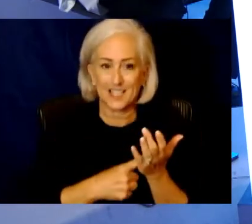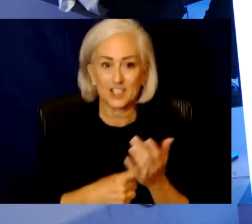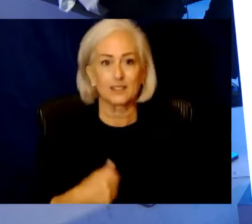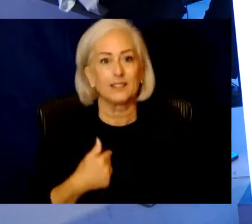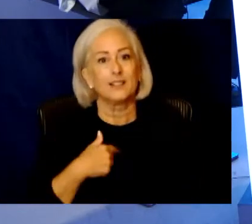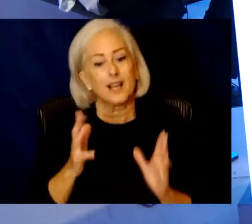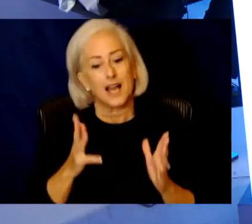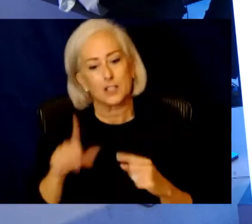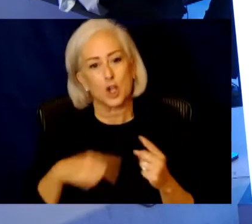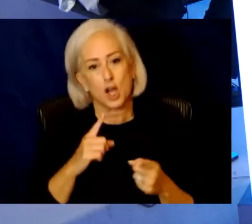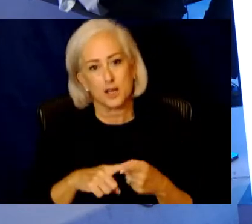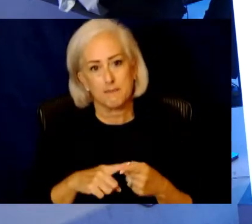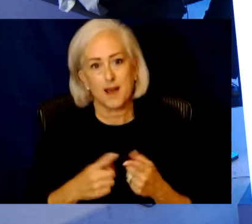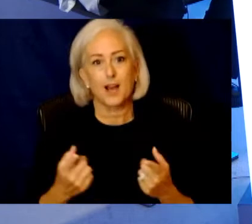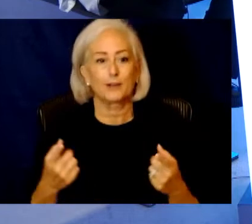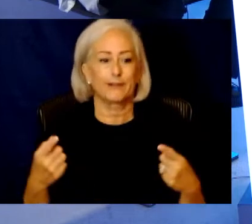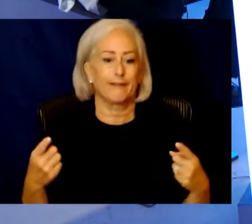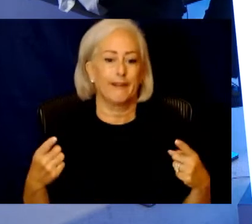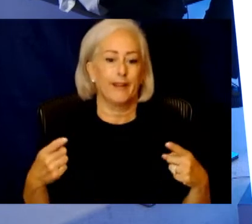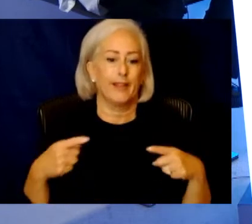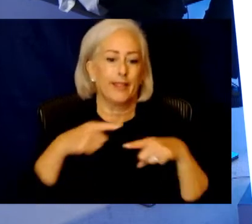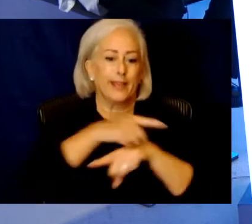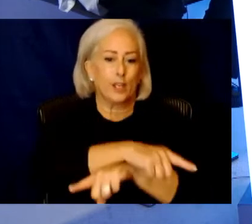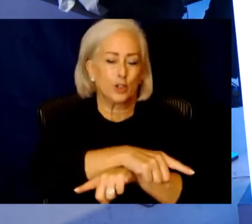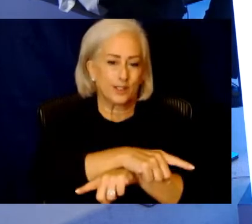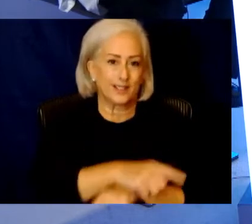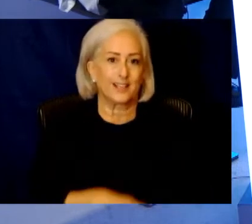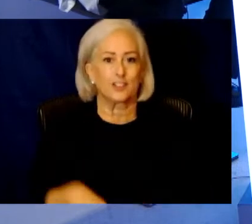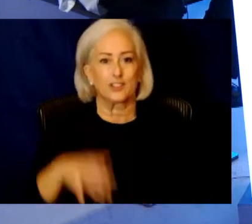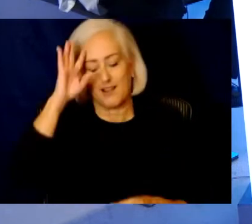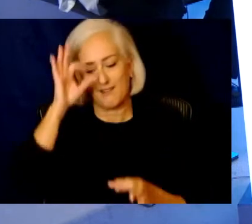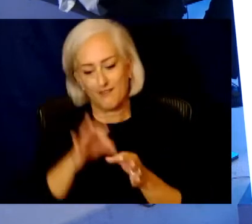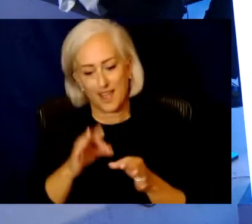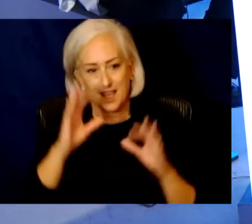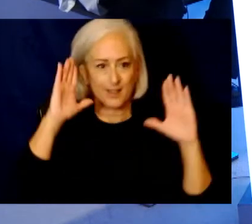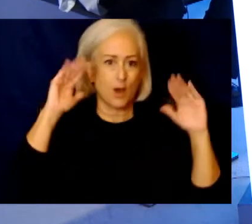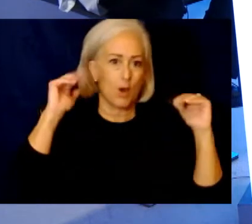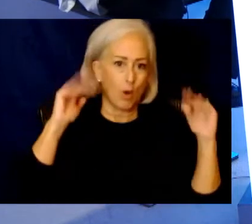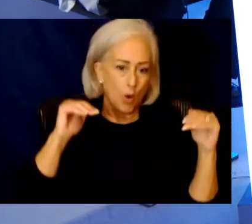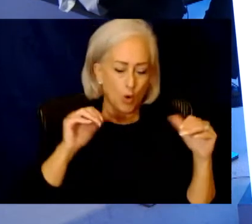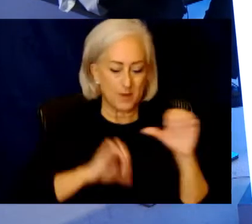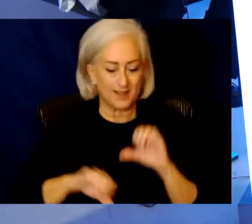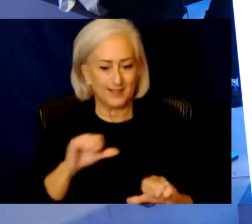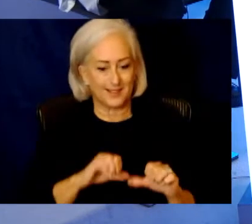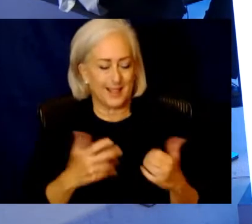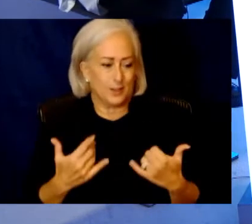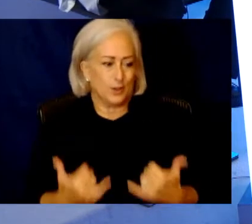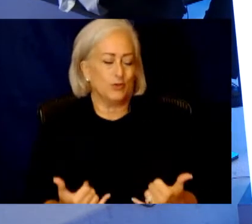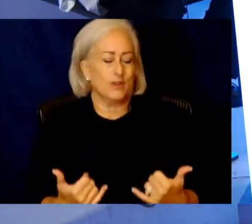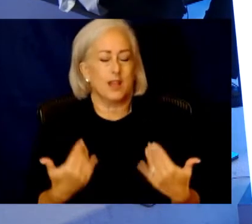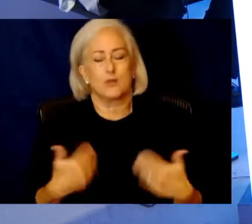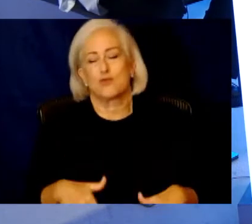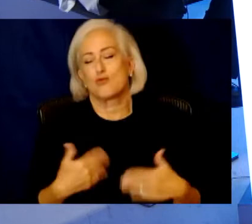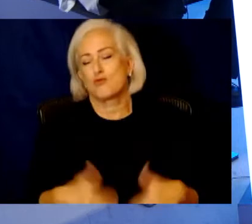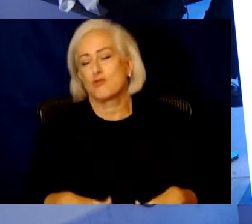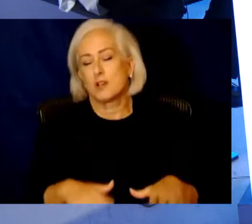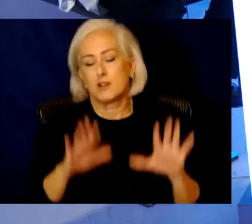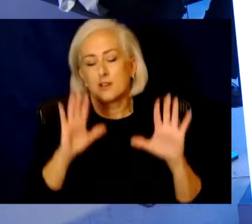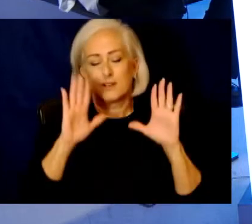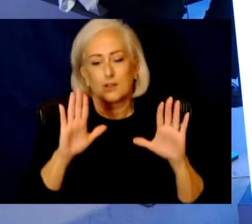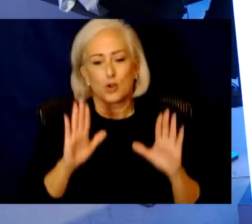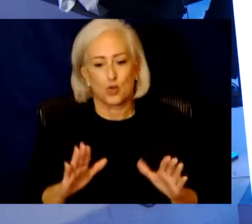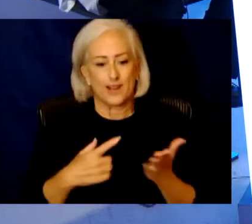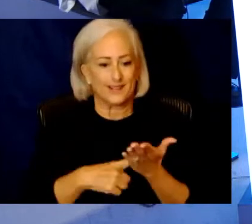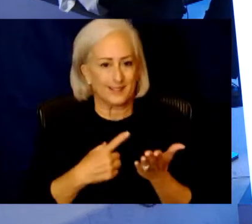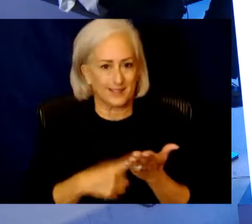intersection of faith, hope, and science, and I feel like today is emblematic of that. What a great time and great discussion. So first, let's start with you,